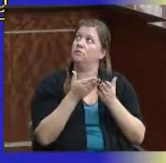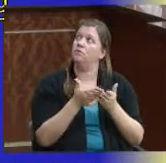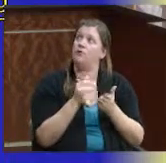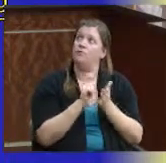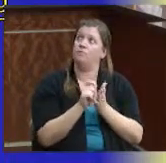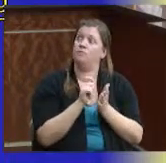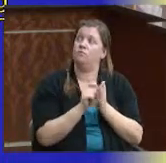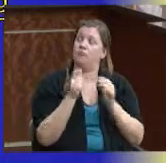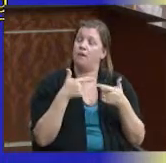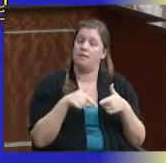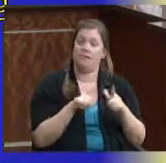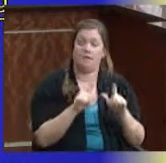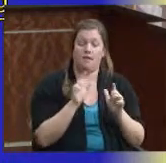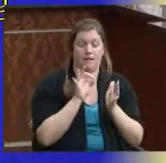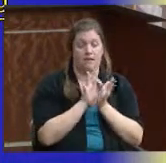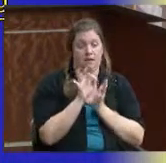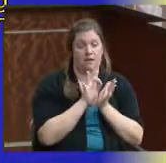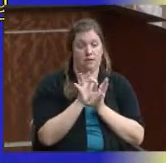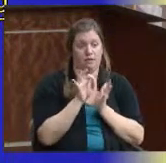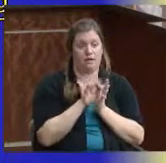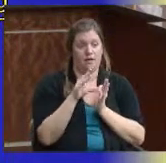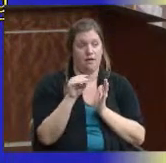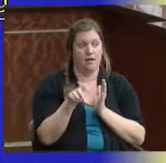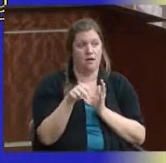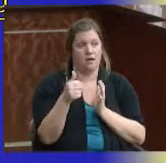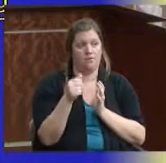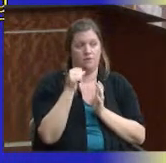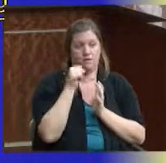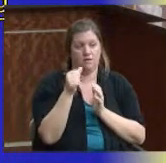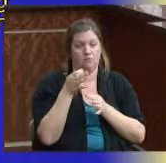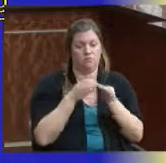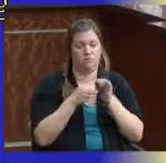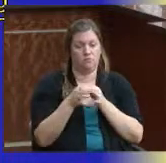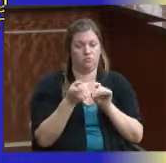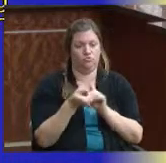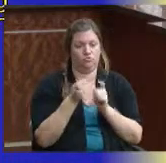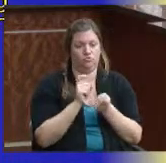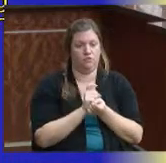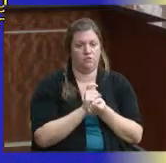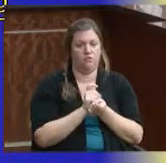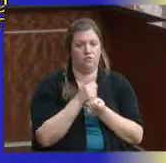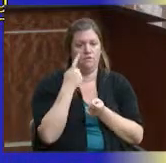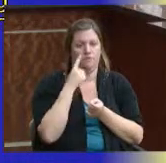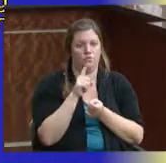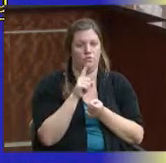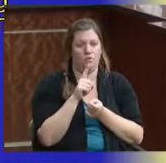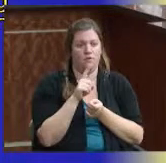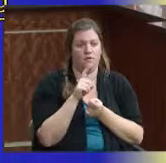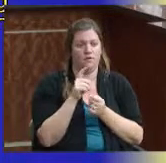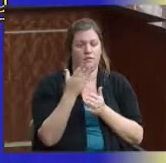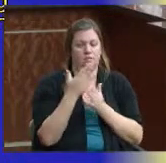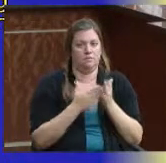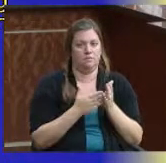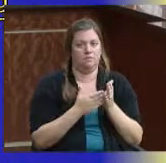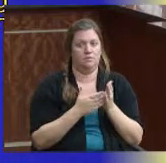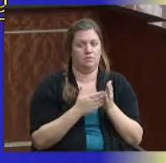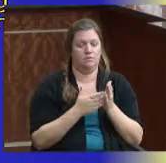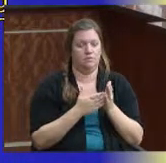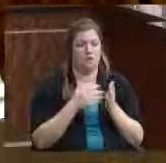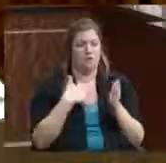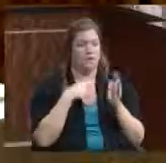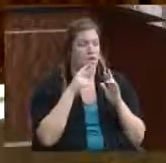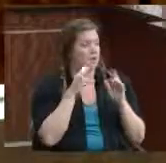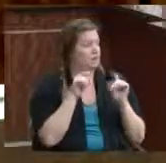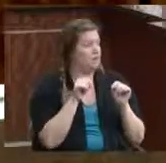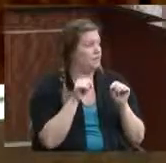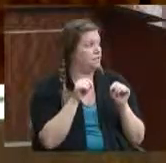shall be allowed and counted, and other non-substantive changes to the aforementioned sections. I've read the title into